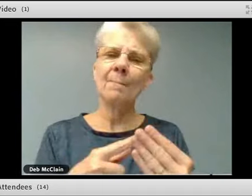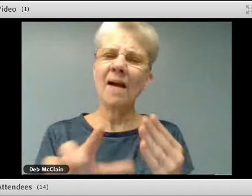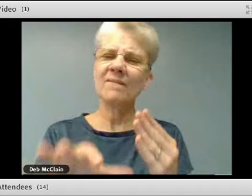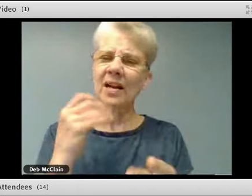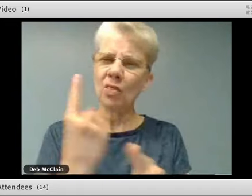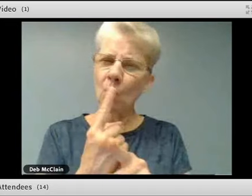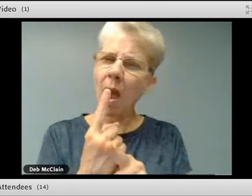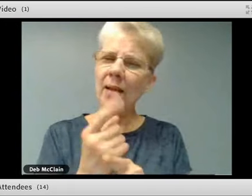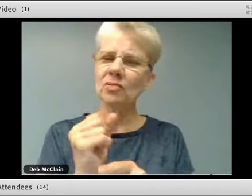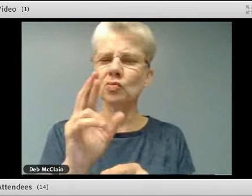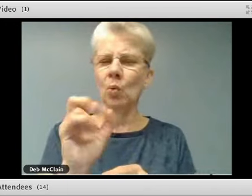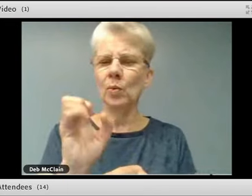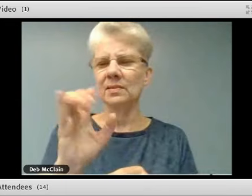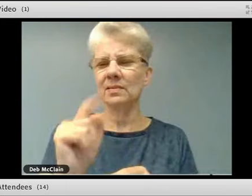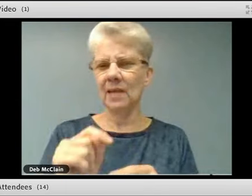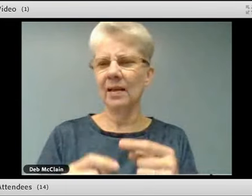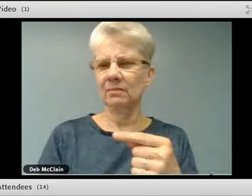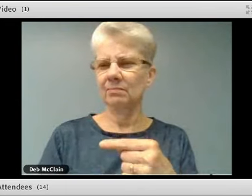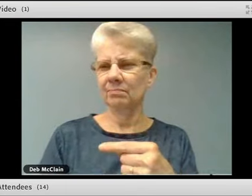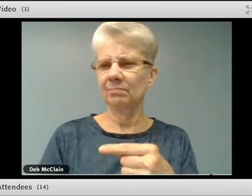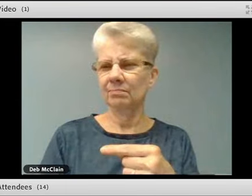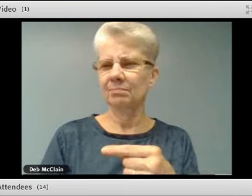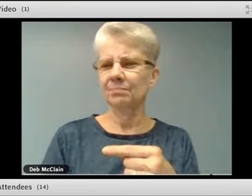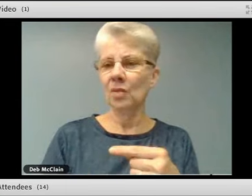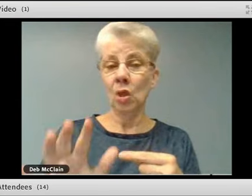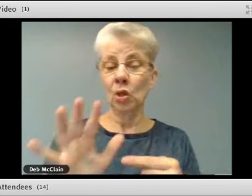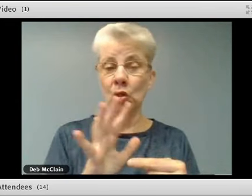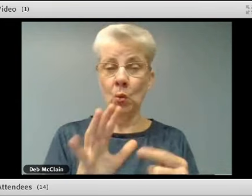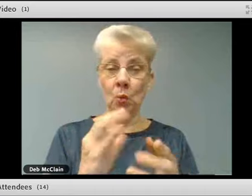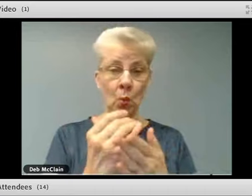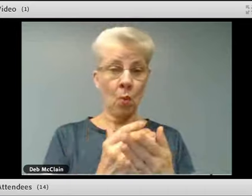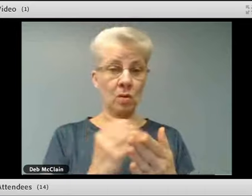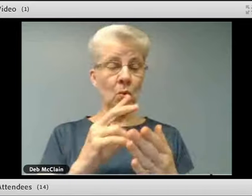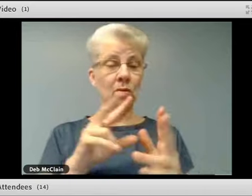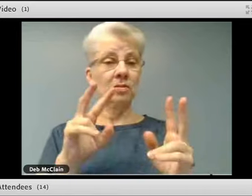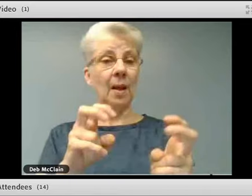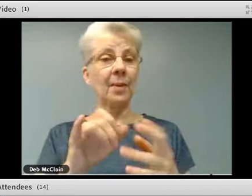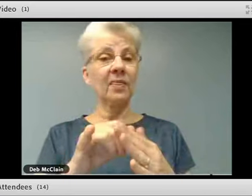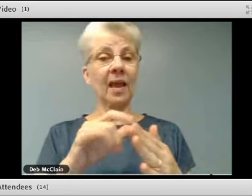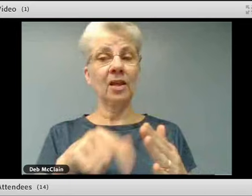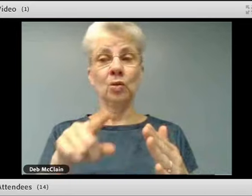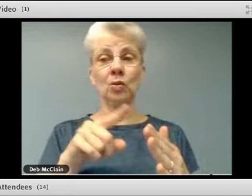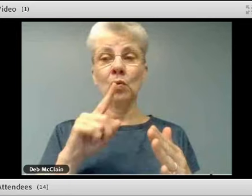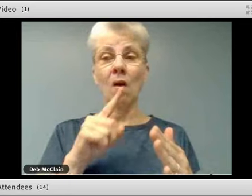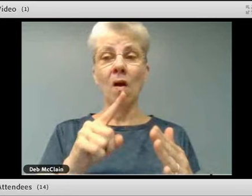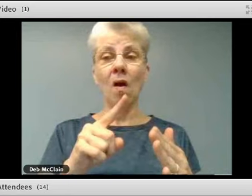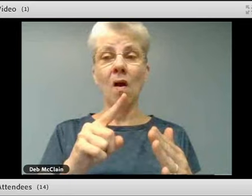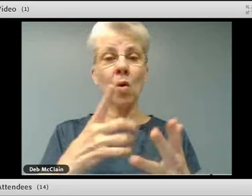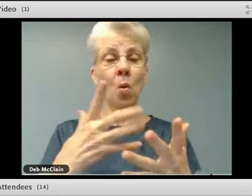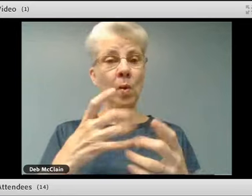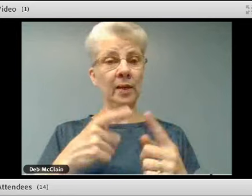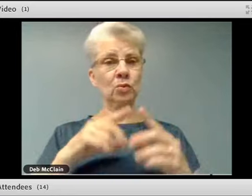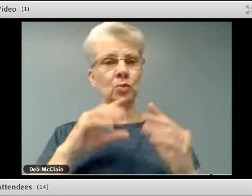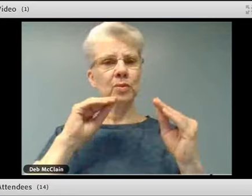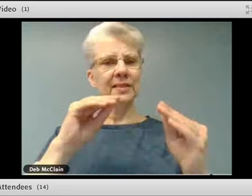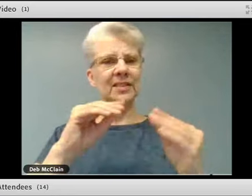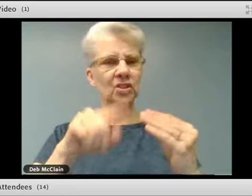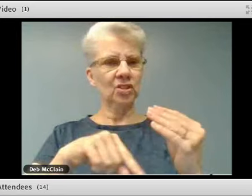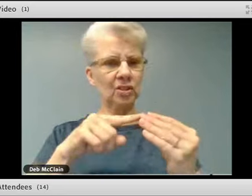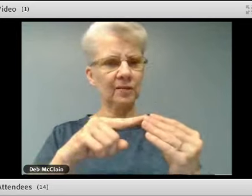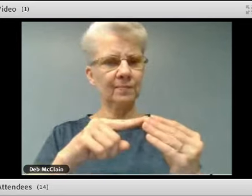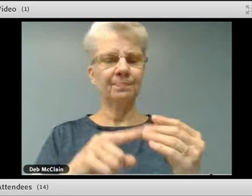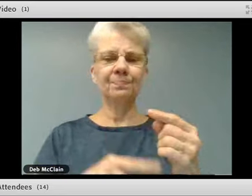right source set for your course or topic that you are wanting to teach on. So you'll want